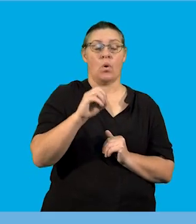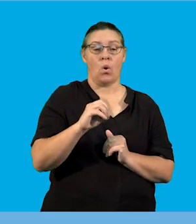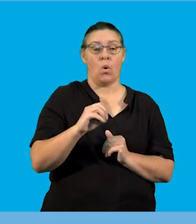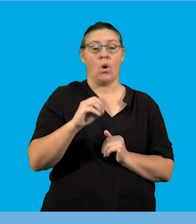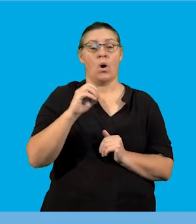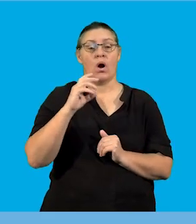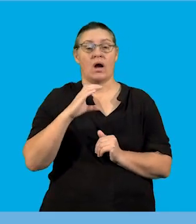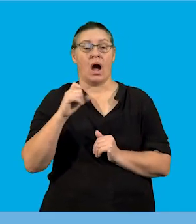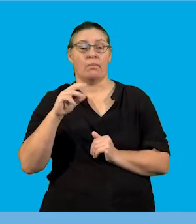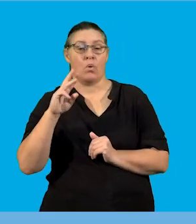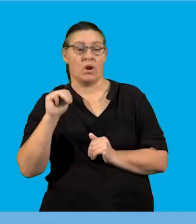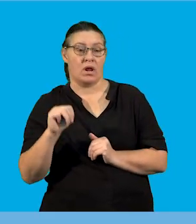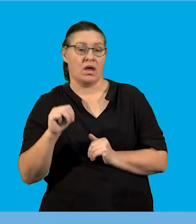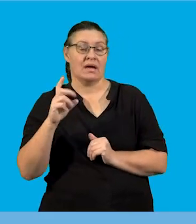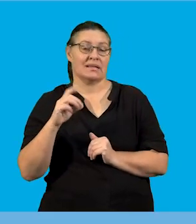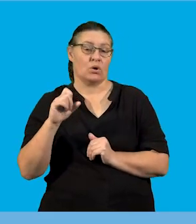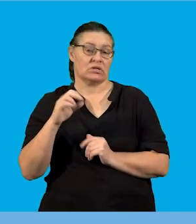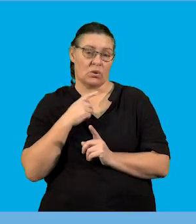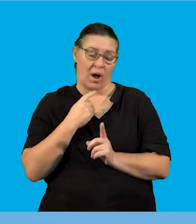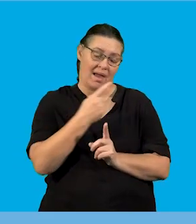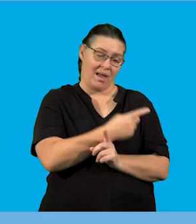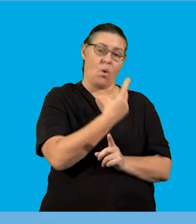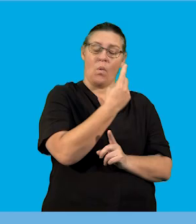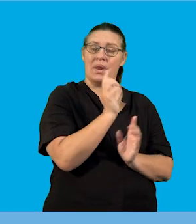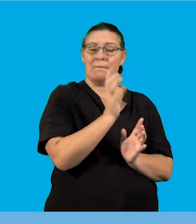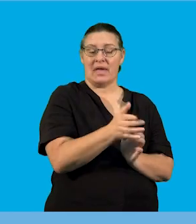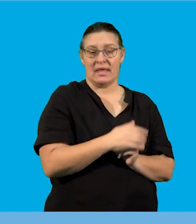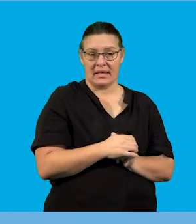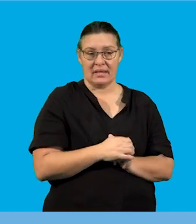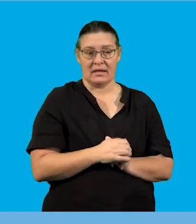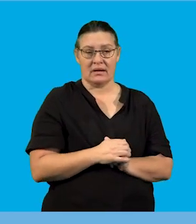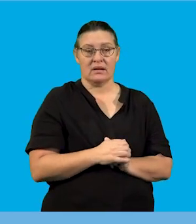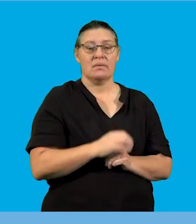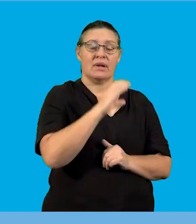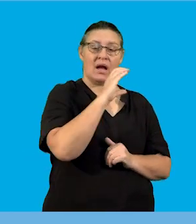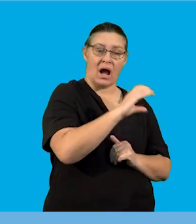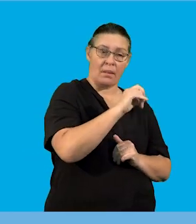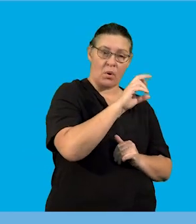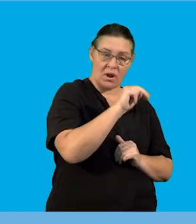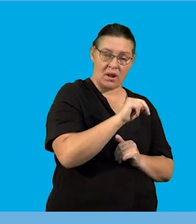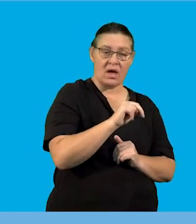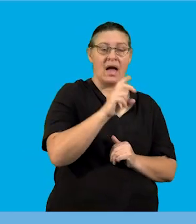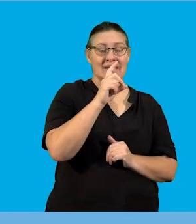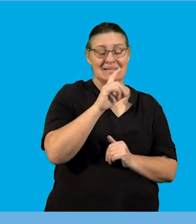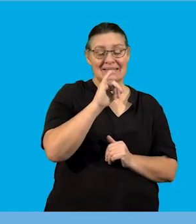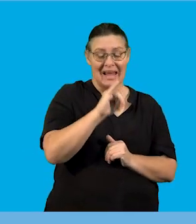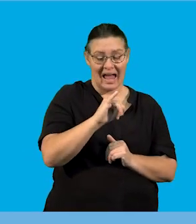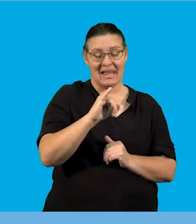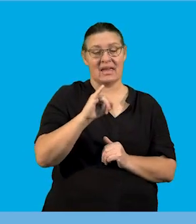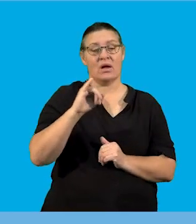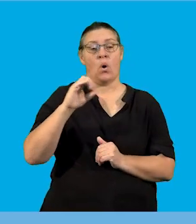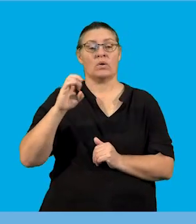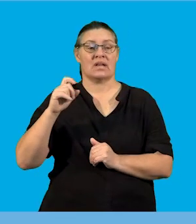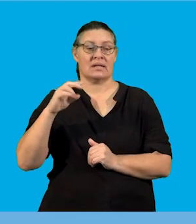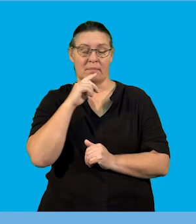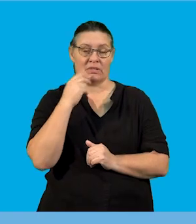monocarbon dioxide because the first one only has one atom. So it's going to be just carbon dioxide.